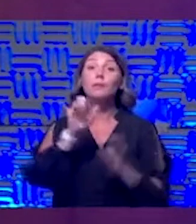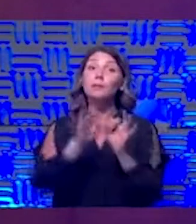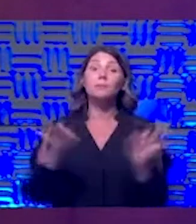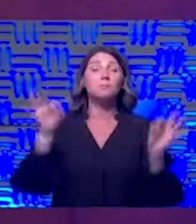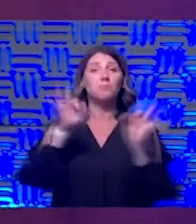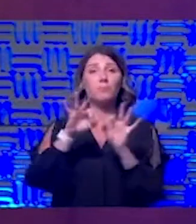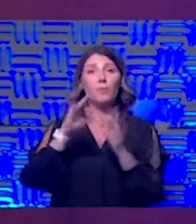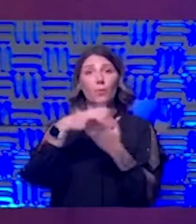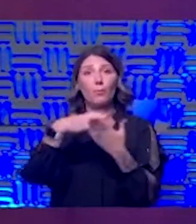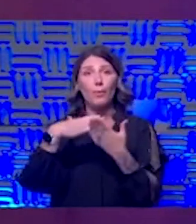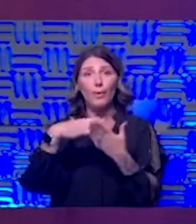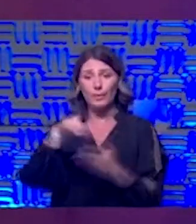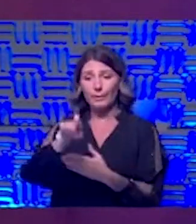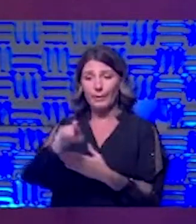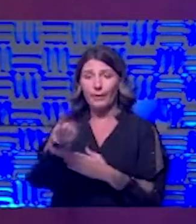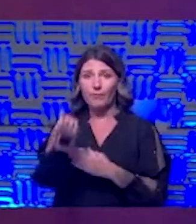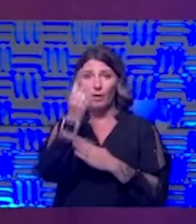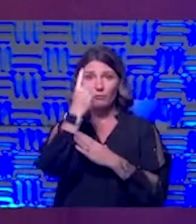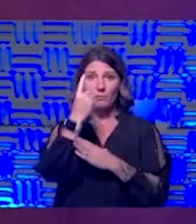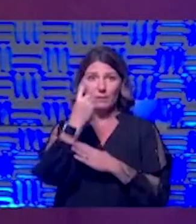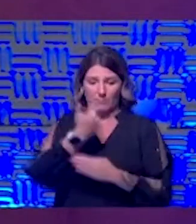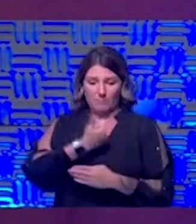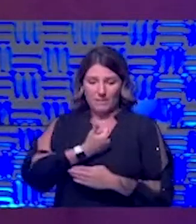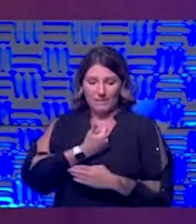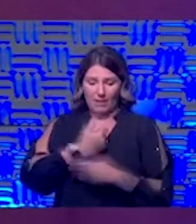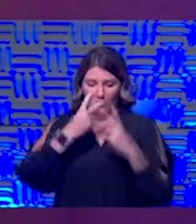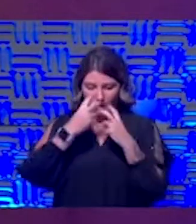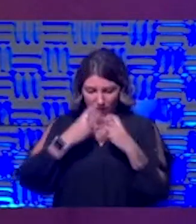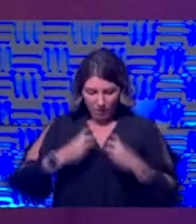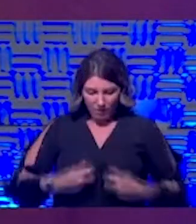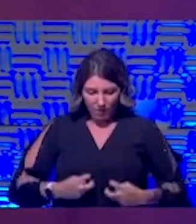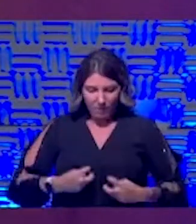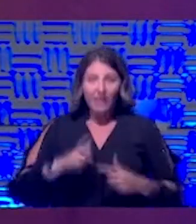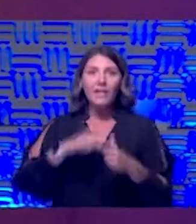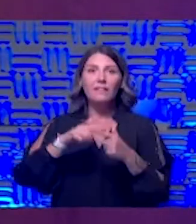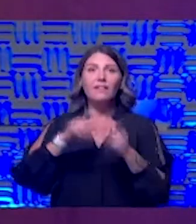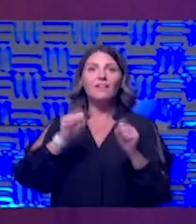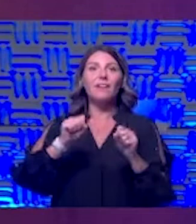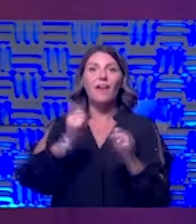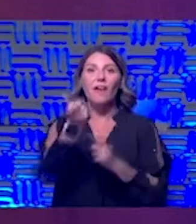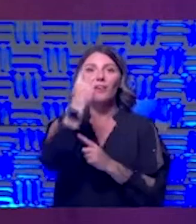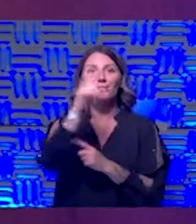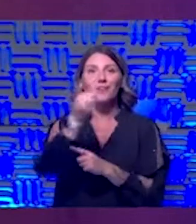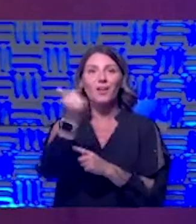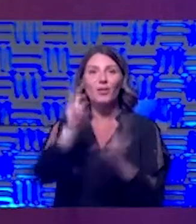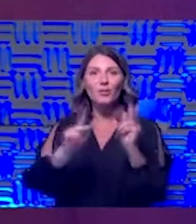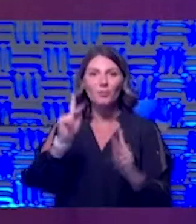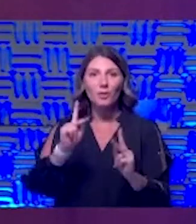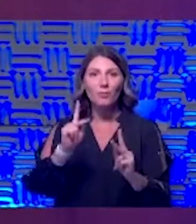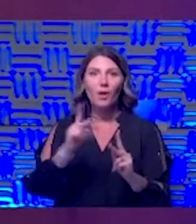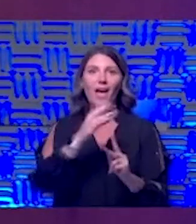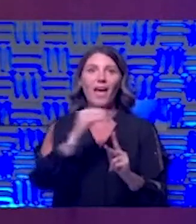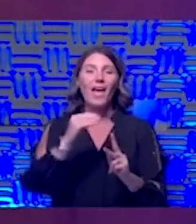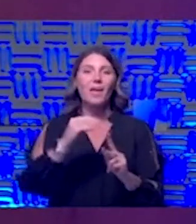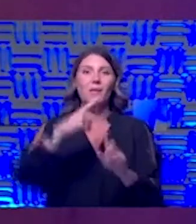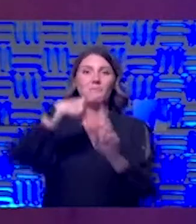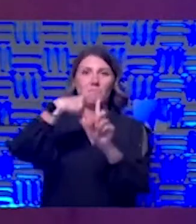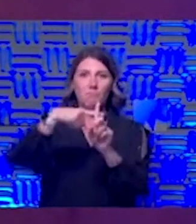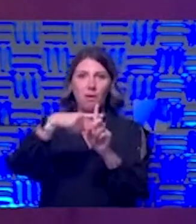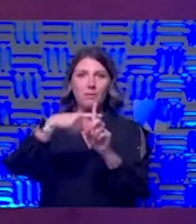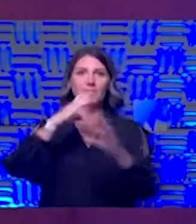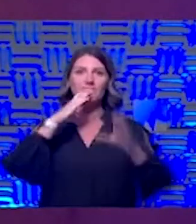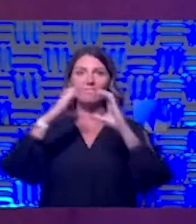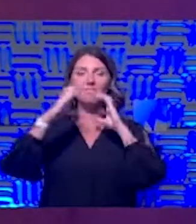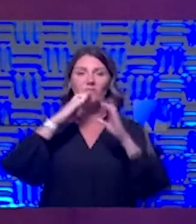to have an understanding of ourselves so we can understand others, so we can have a constructive conversation to